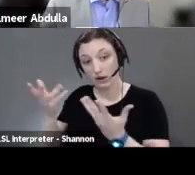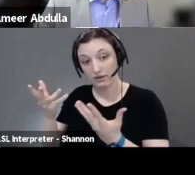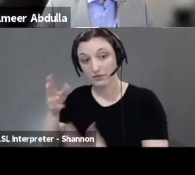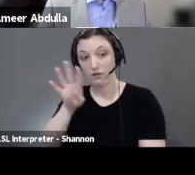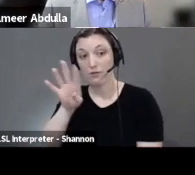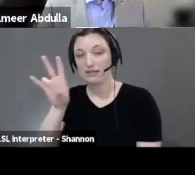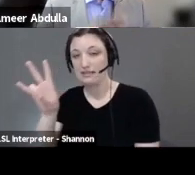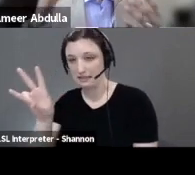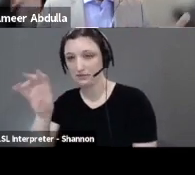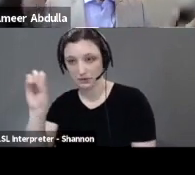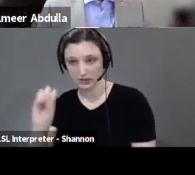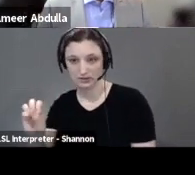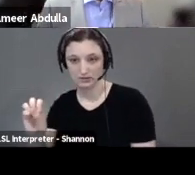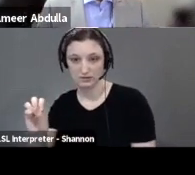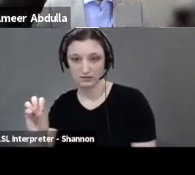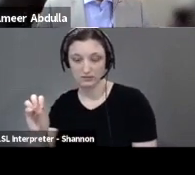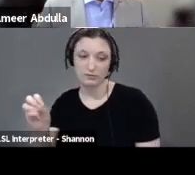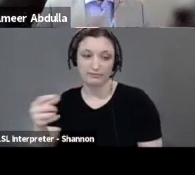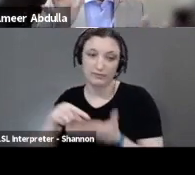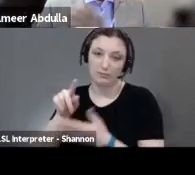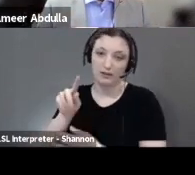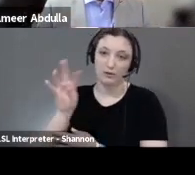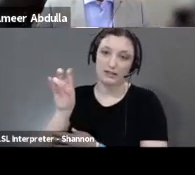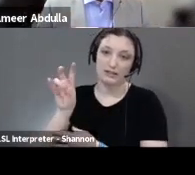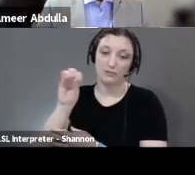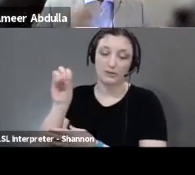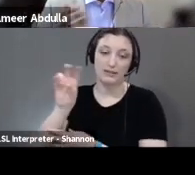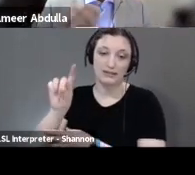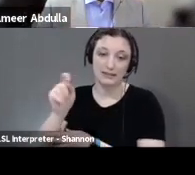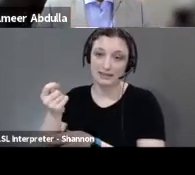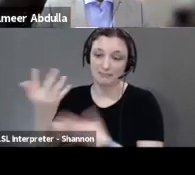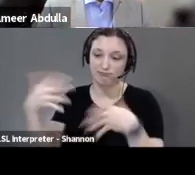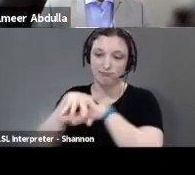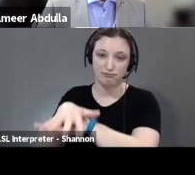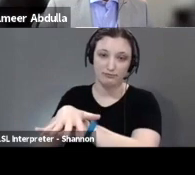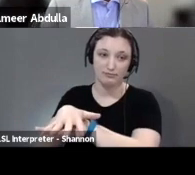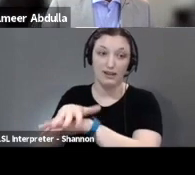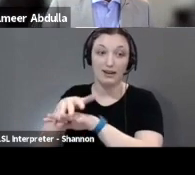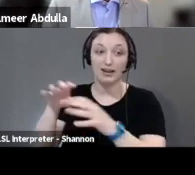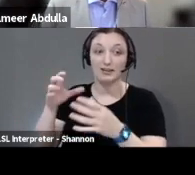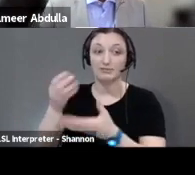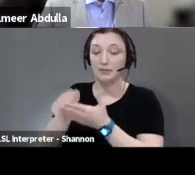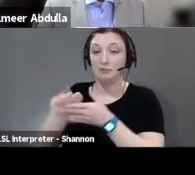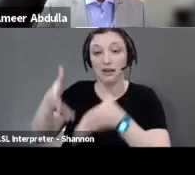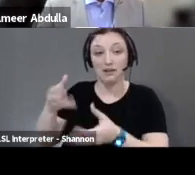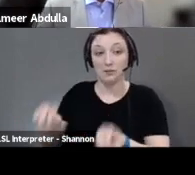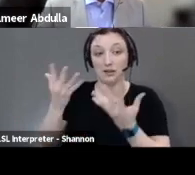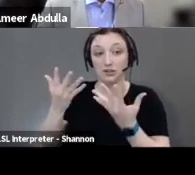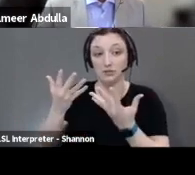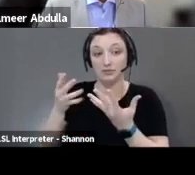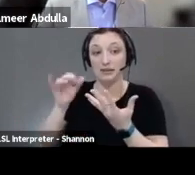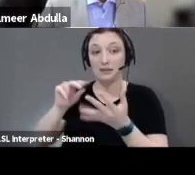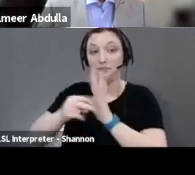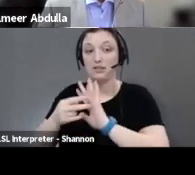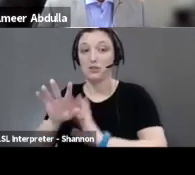47, and so you pay 47% tax on that, blended. Cash left to the individual, lo and behold, your effective tax rate's